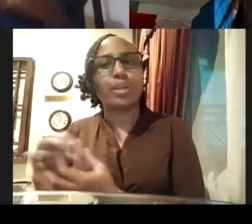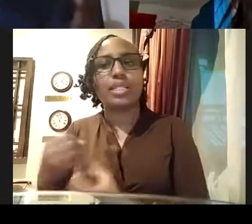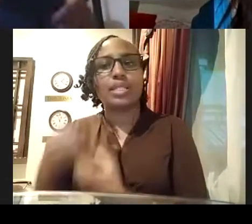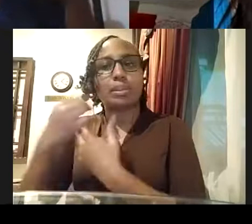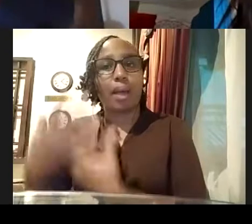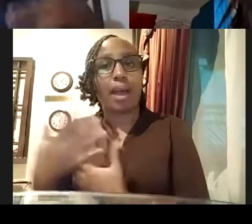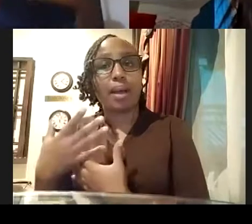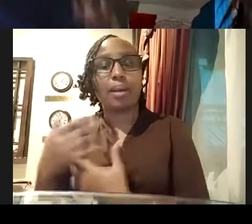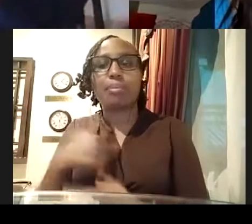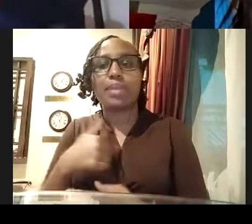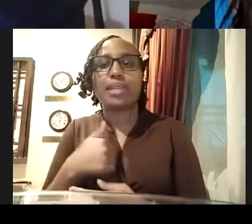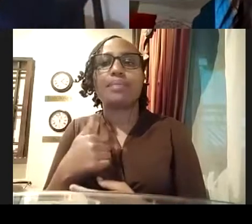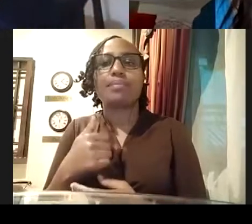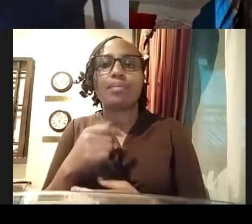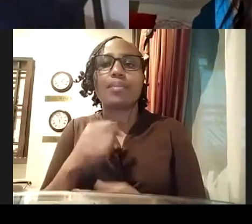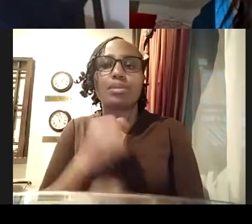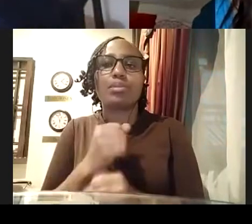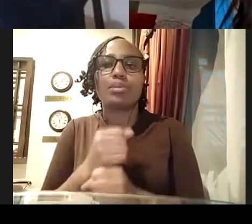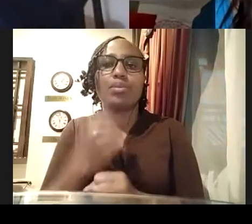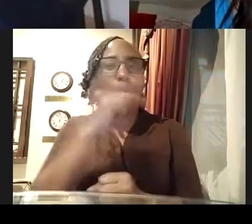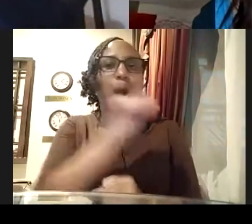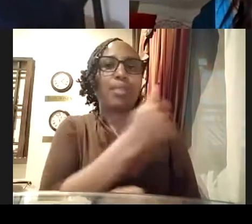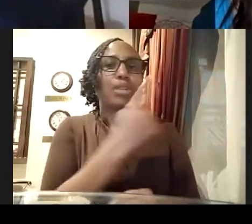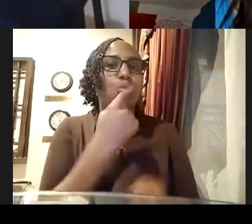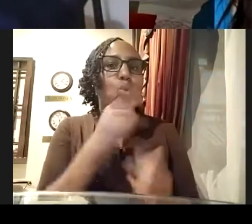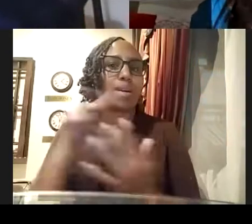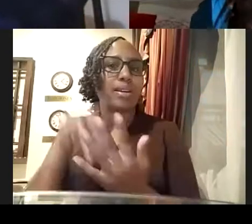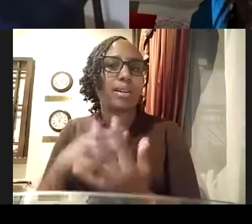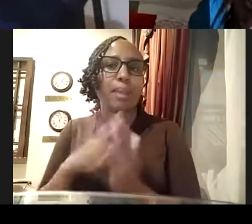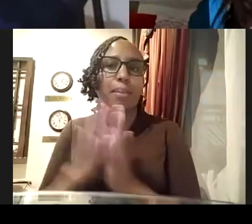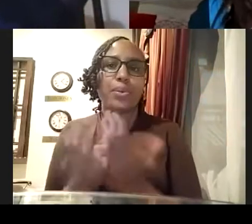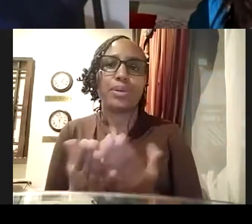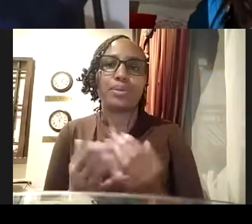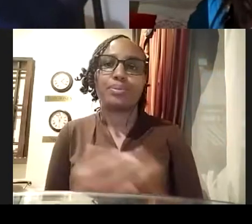grateful to have done, been able to do for others who are reading and writing.